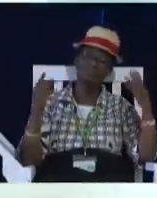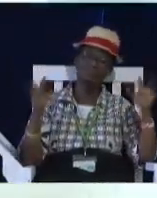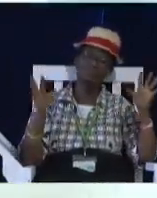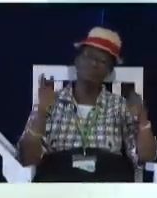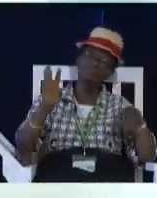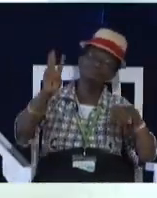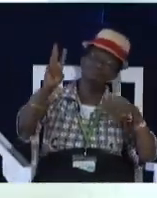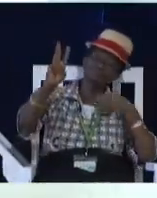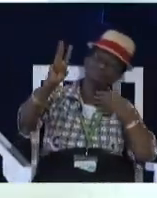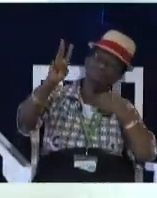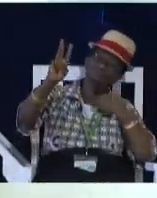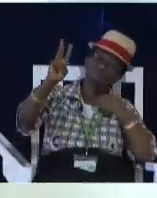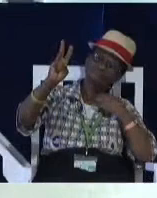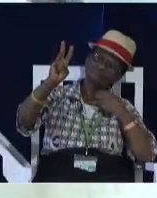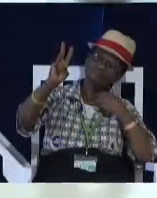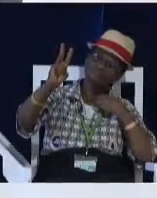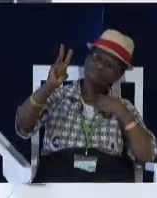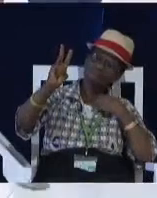Six.